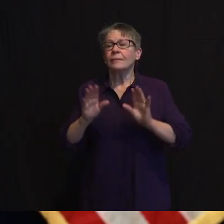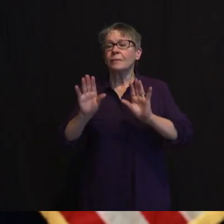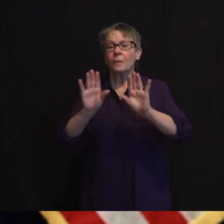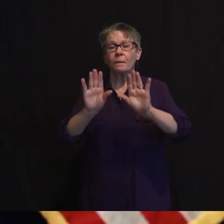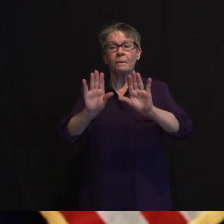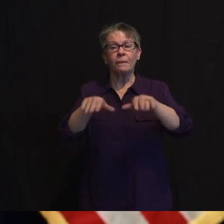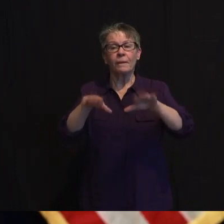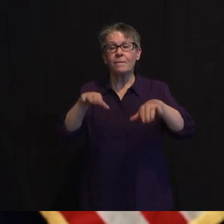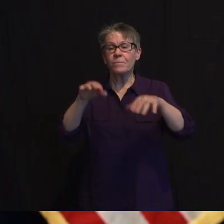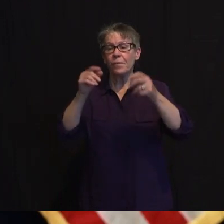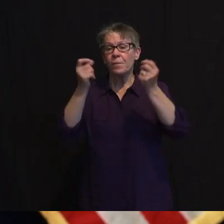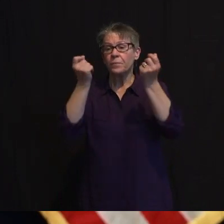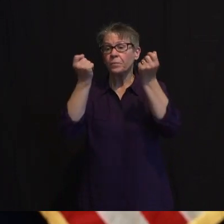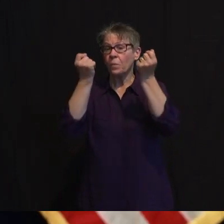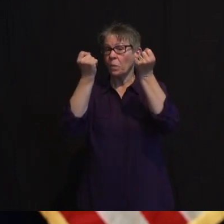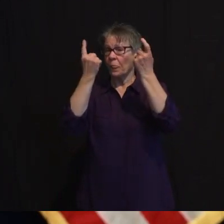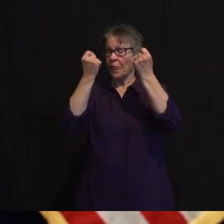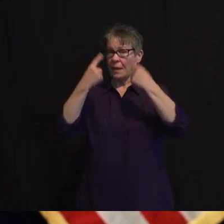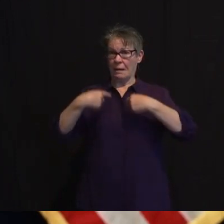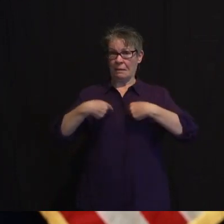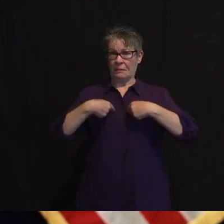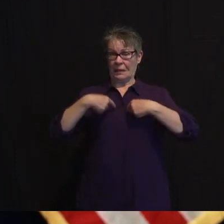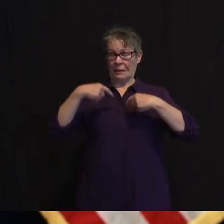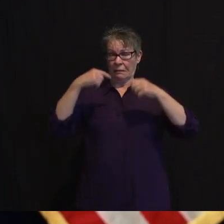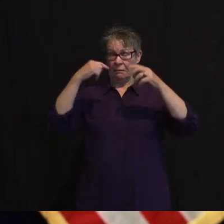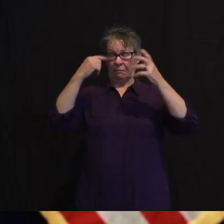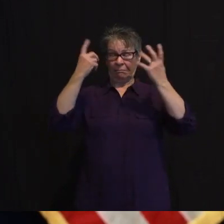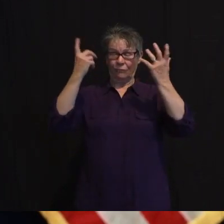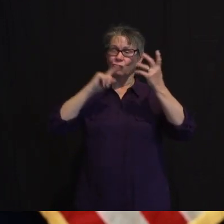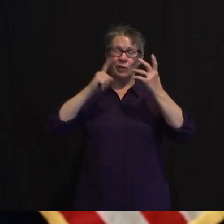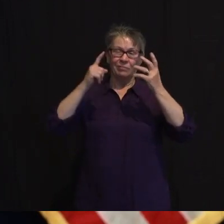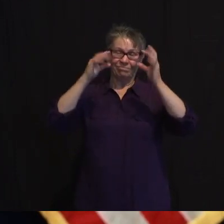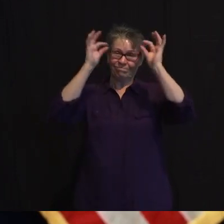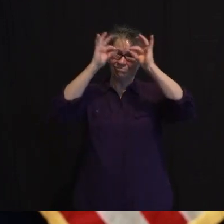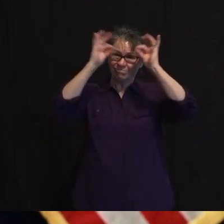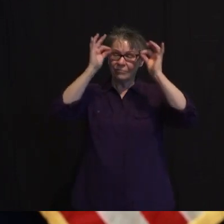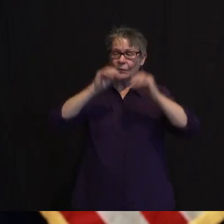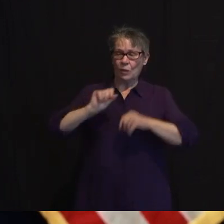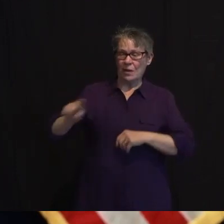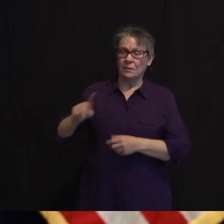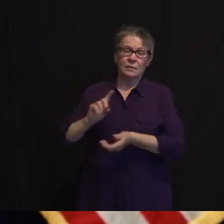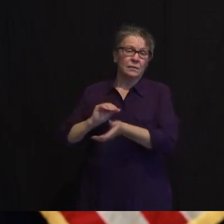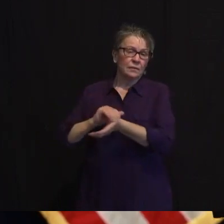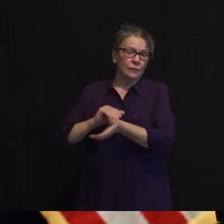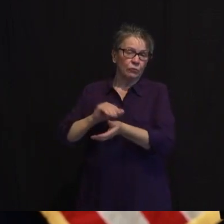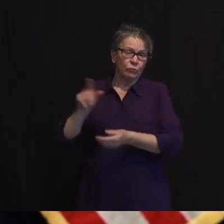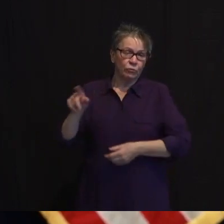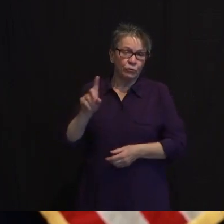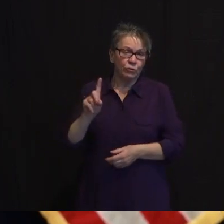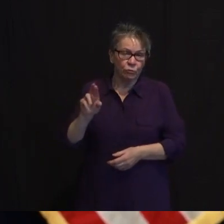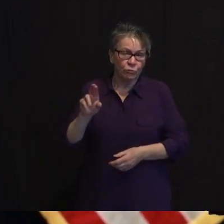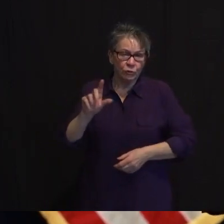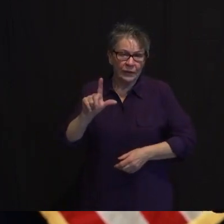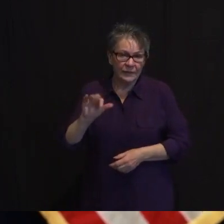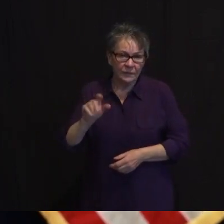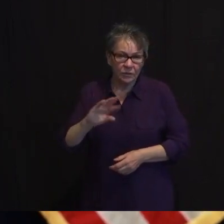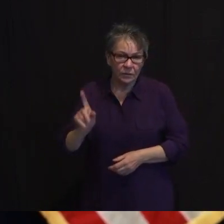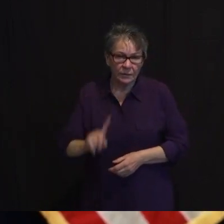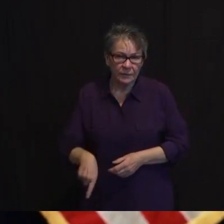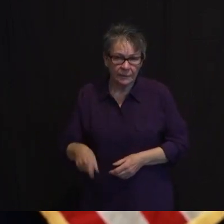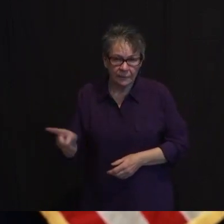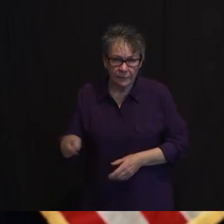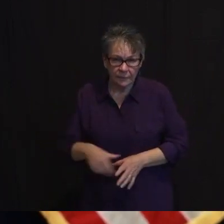tell. It's too early to tell, but my answer actually would still stand. We have to be confident, our teams need to be confident, the states need to be